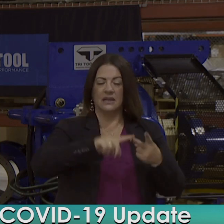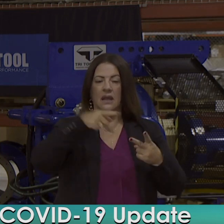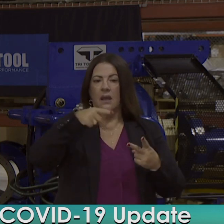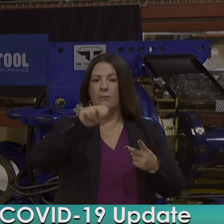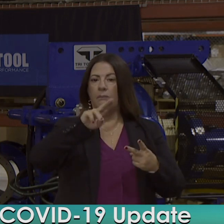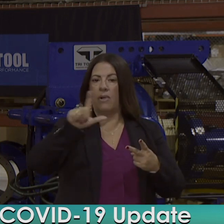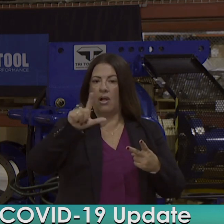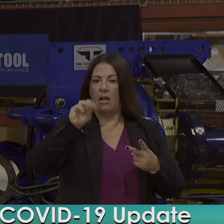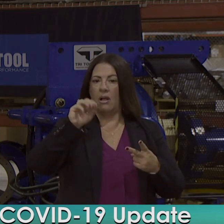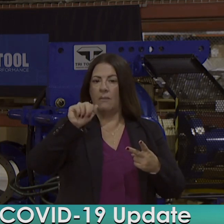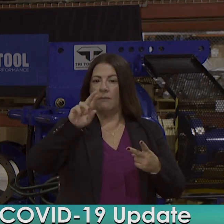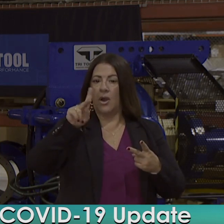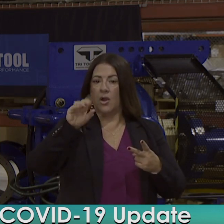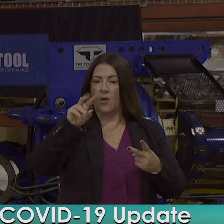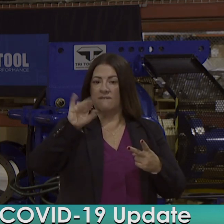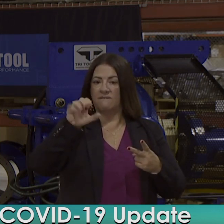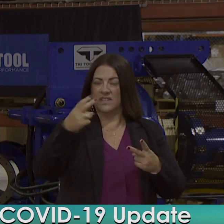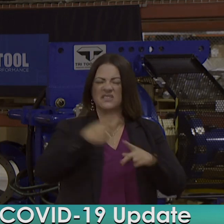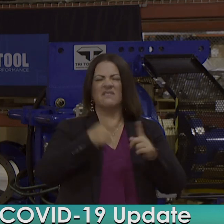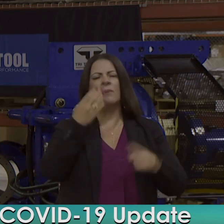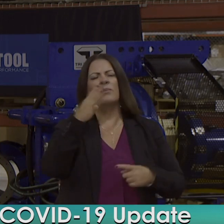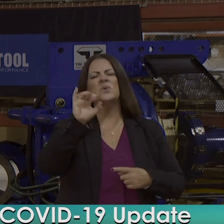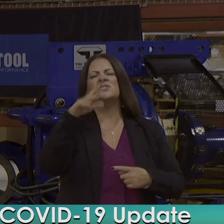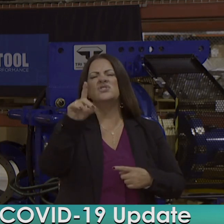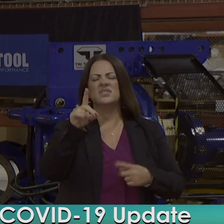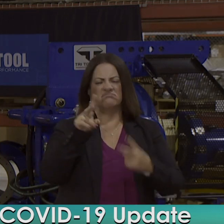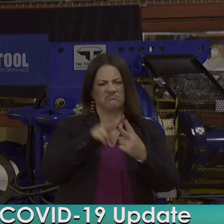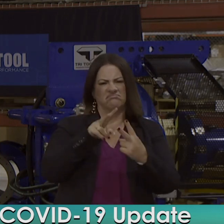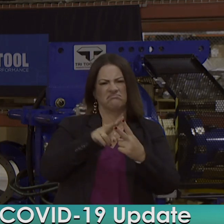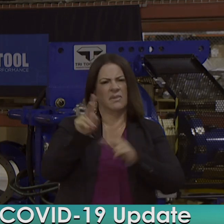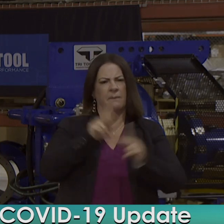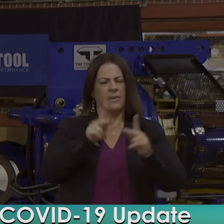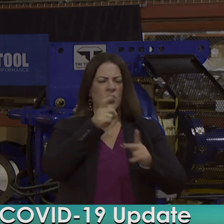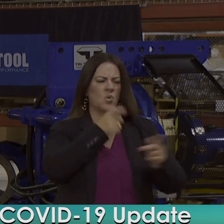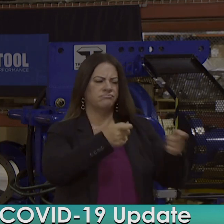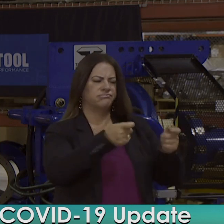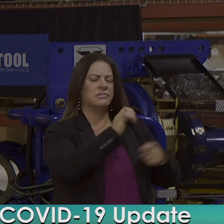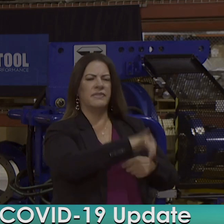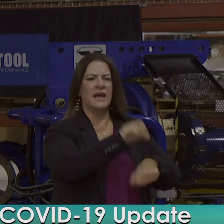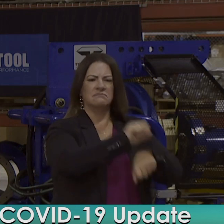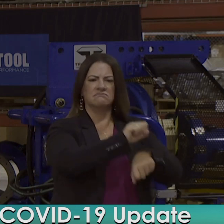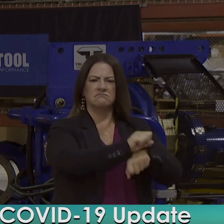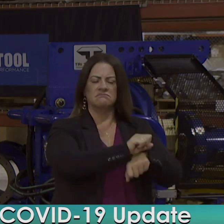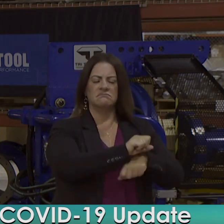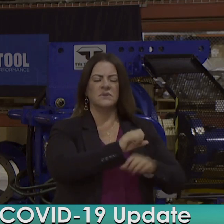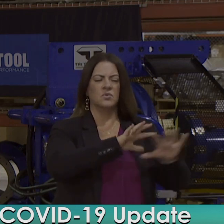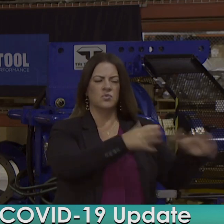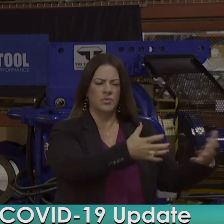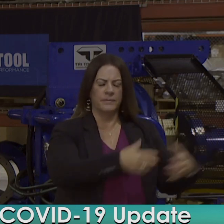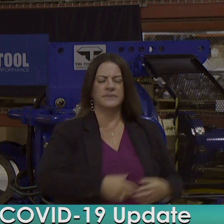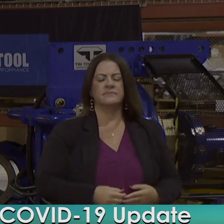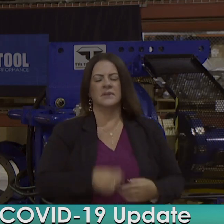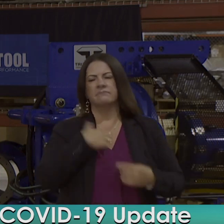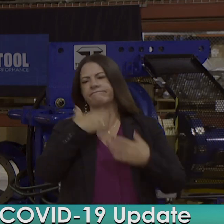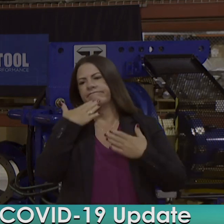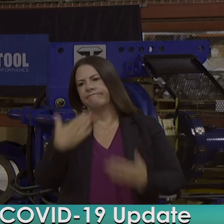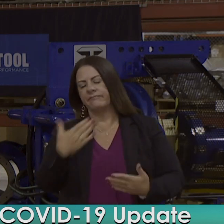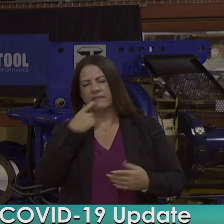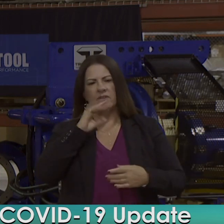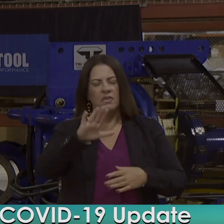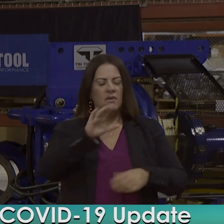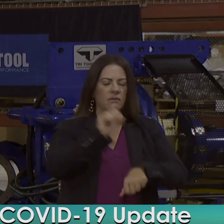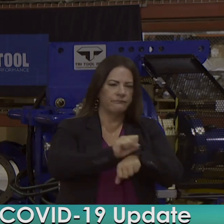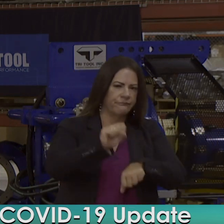Blue Shield. They did an outstanding job. I cannot be more grateful on behalf of a grateful state for